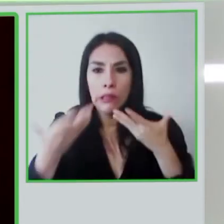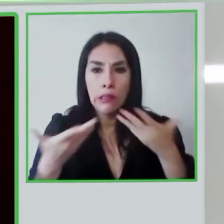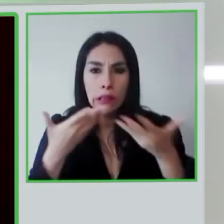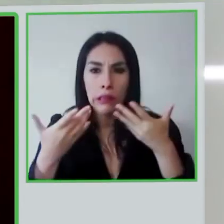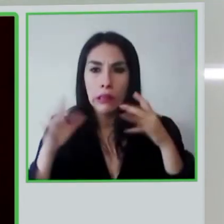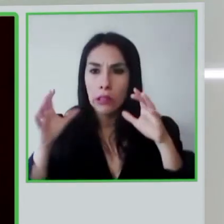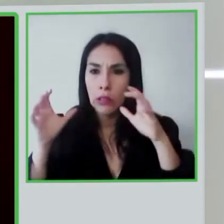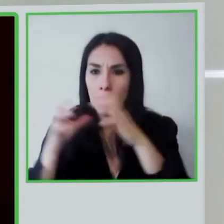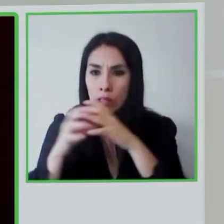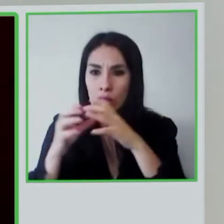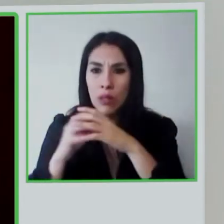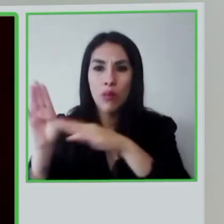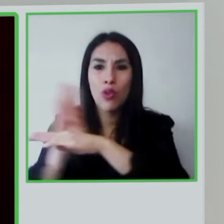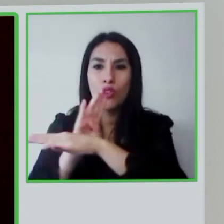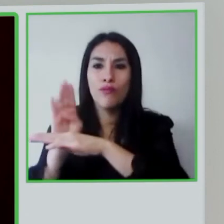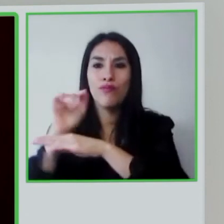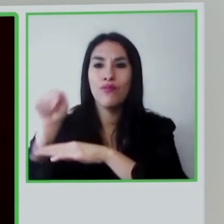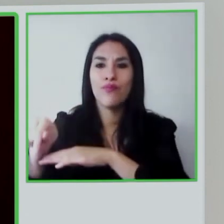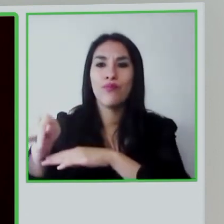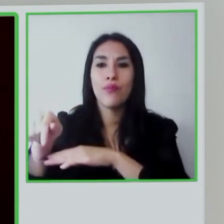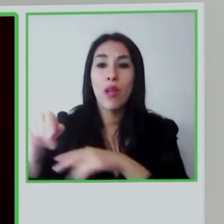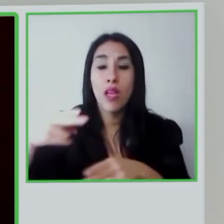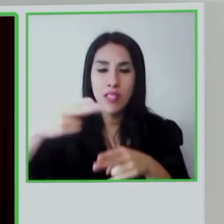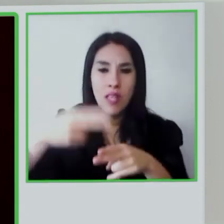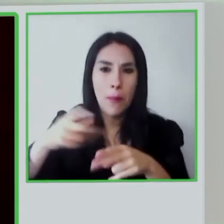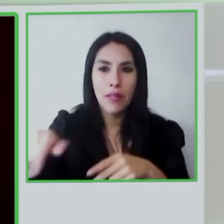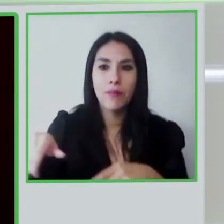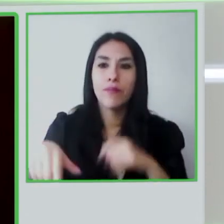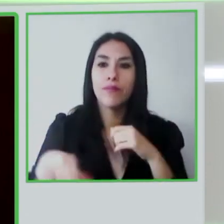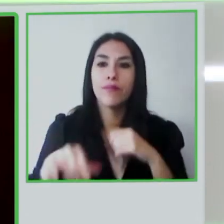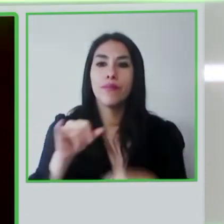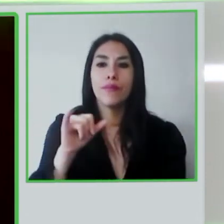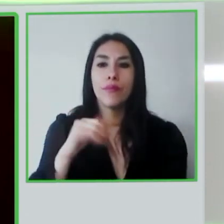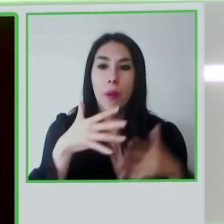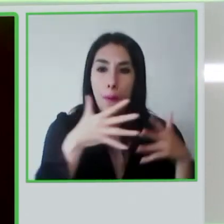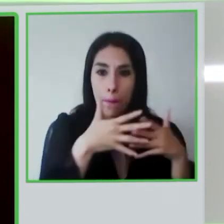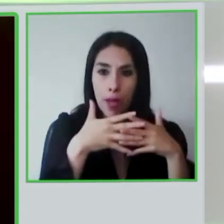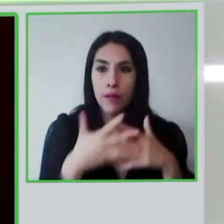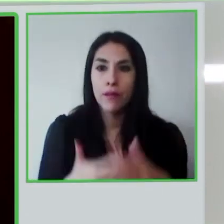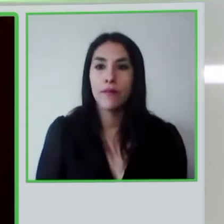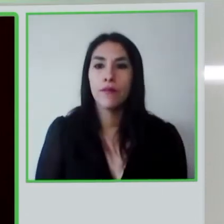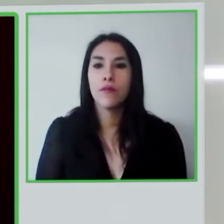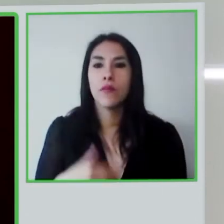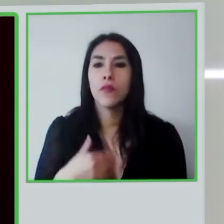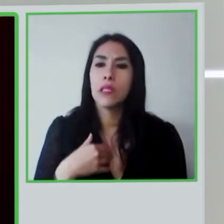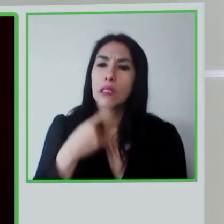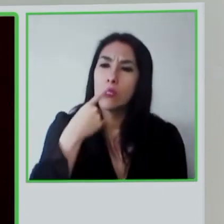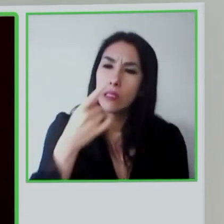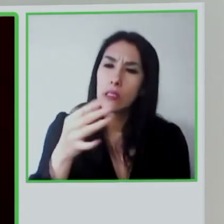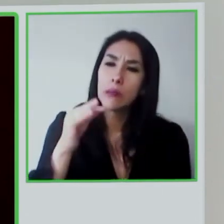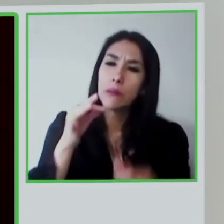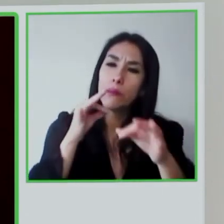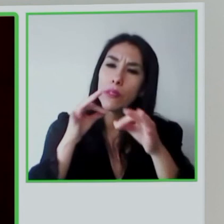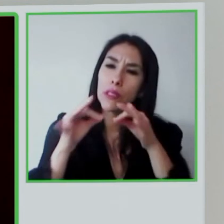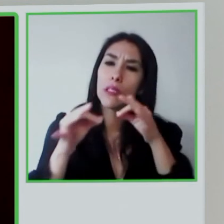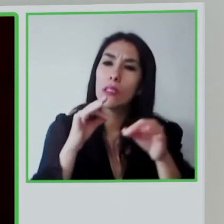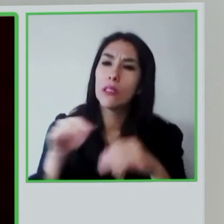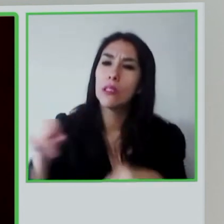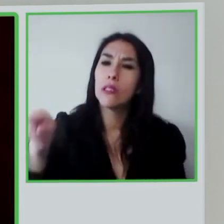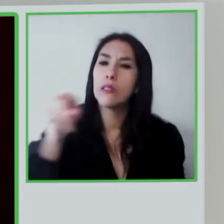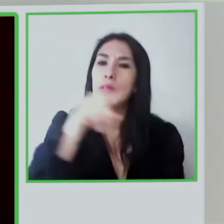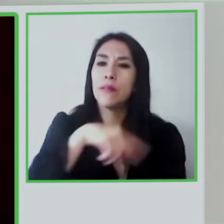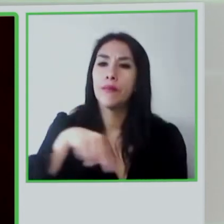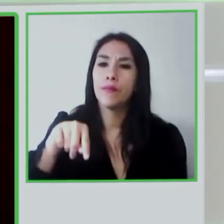important conversation in the UK, and I talked about a bank in London that have